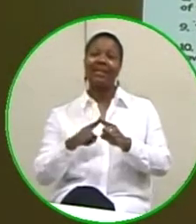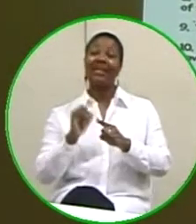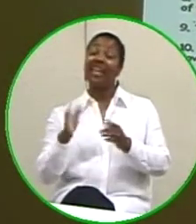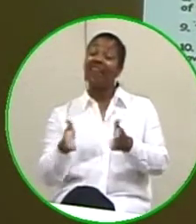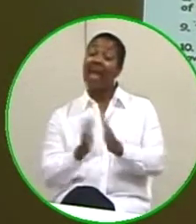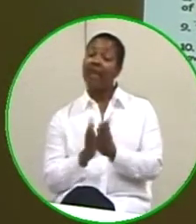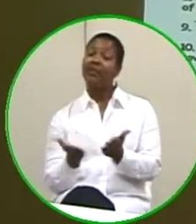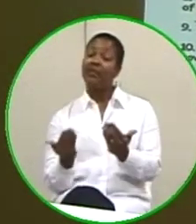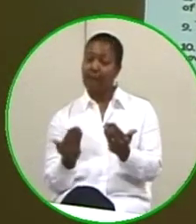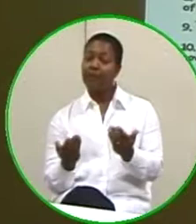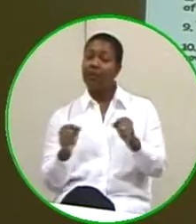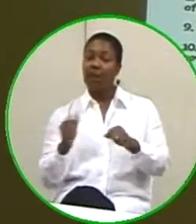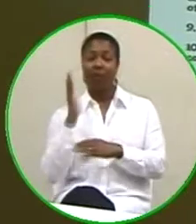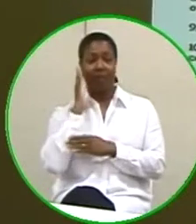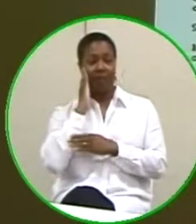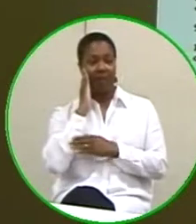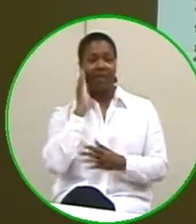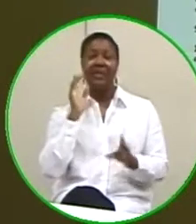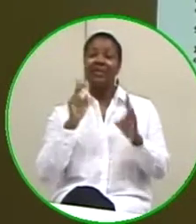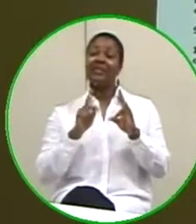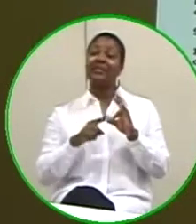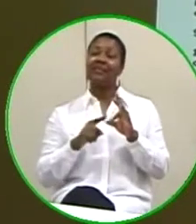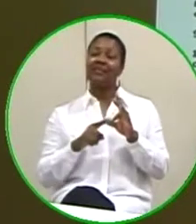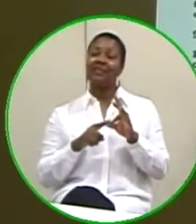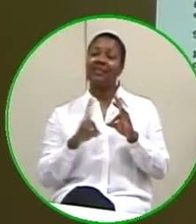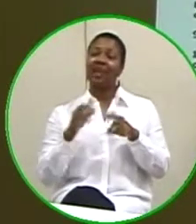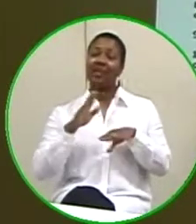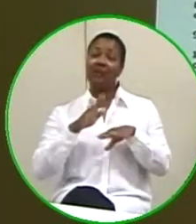invitation. 7, the dog can sleep on